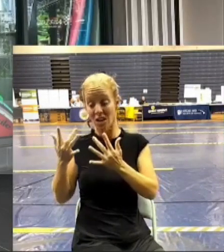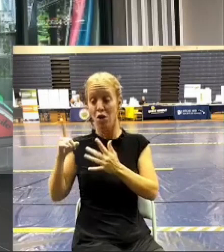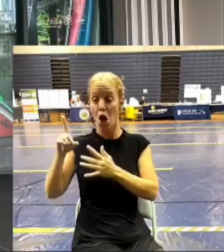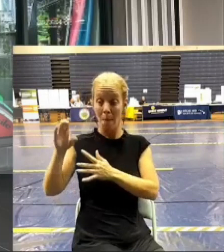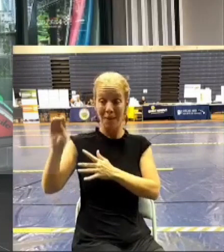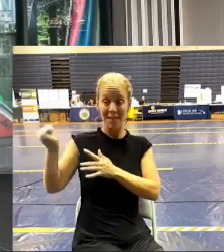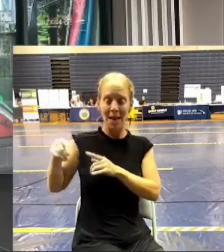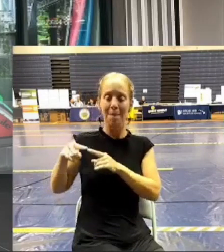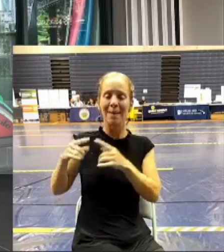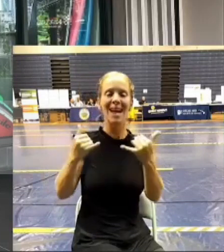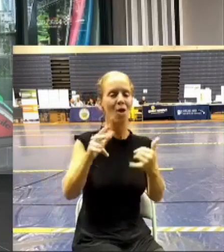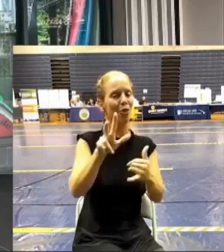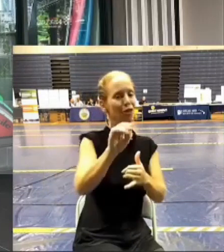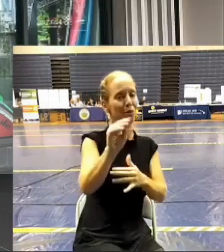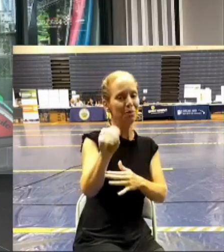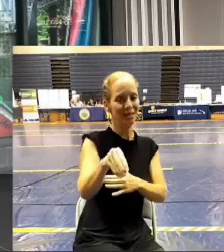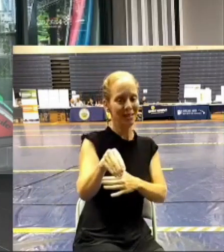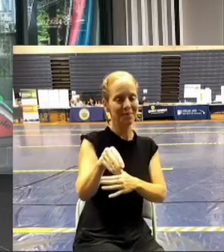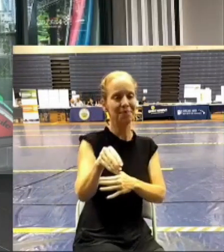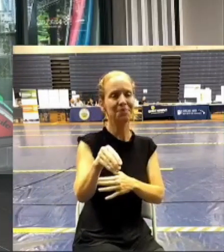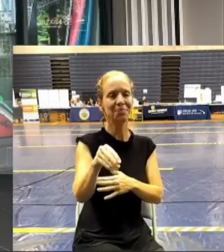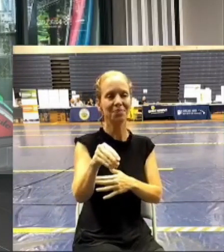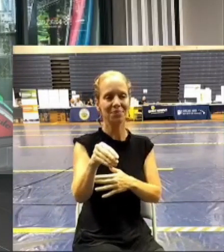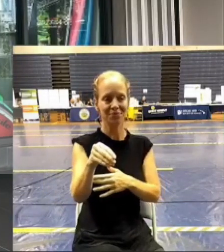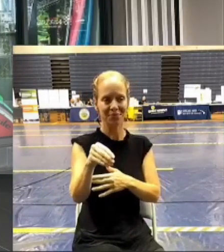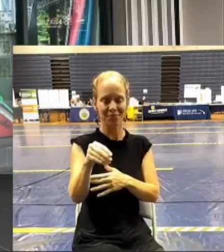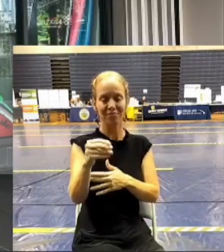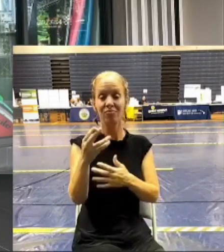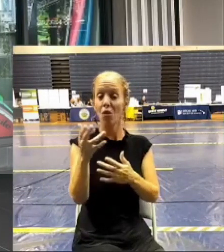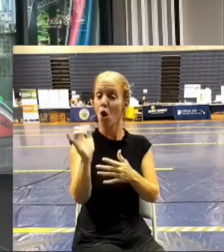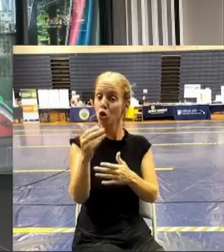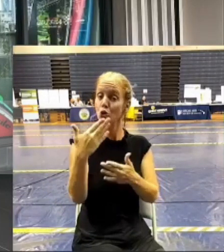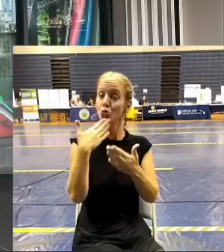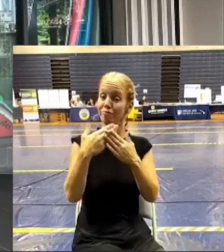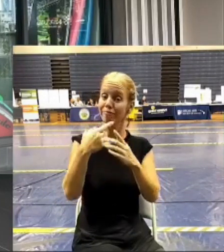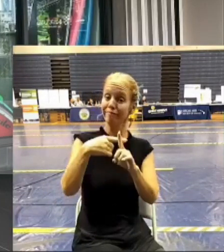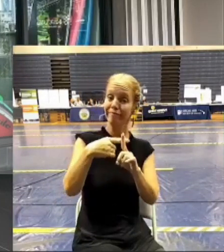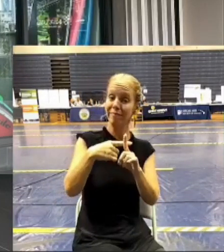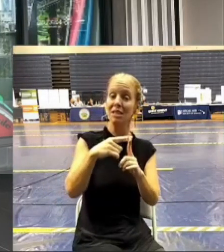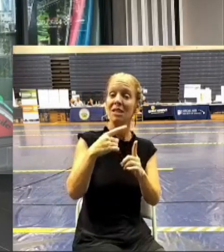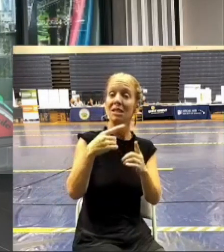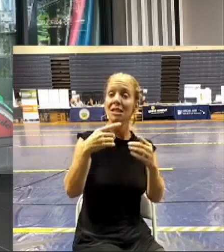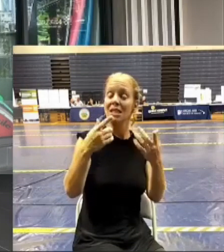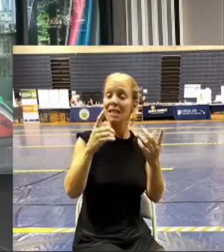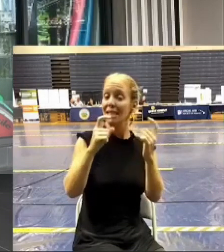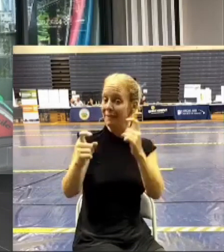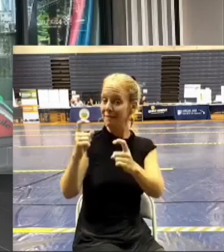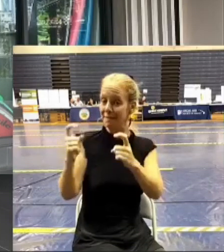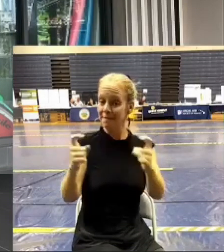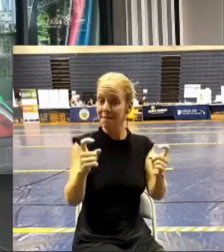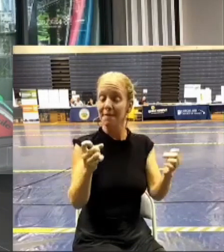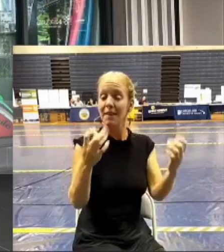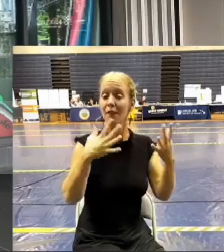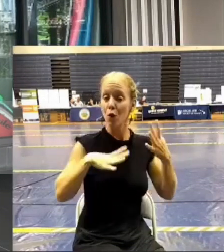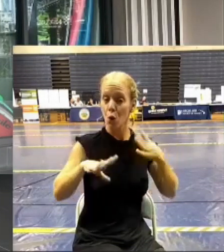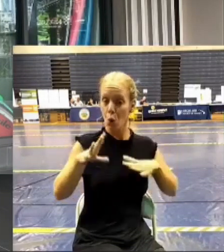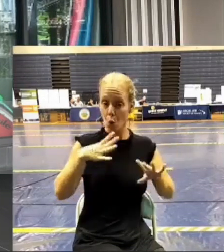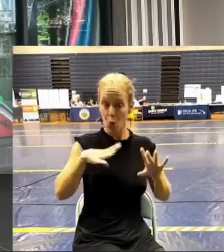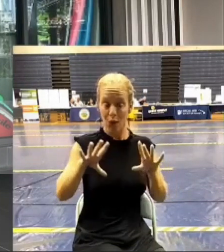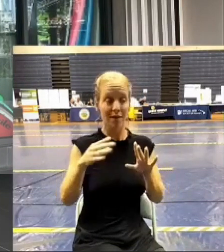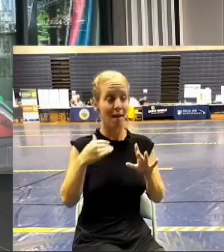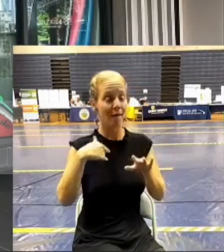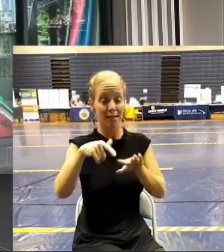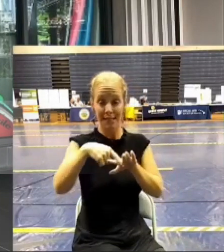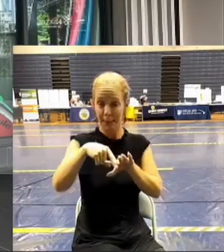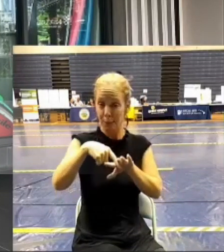have been awesome, and we have given over 10,000 pieces of new clothing and slippers at our main store in Kahului. In fact, if any of you need slippers, we